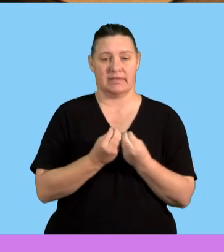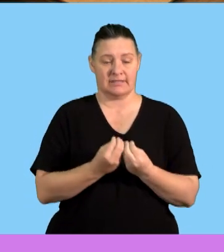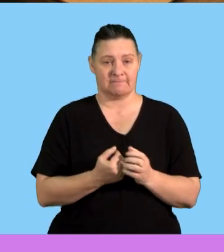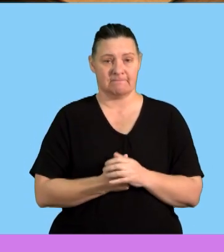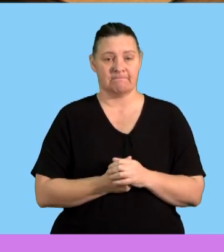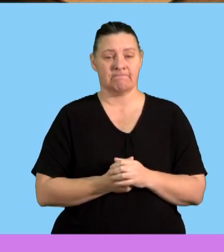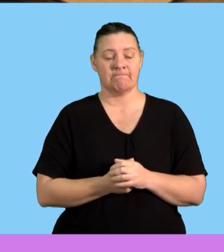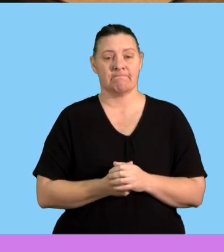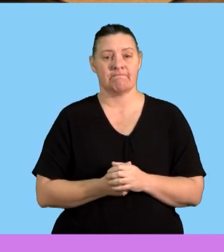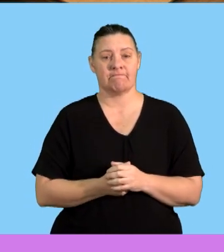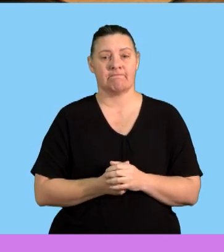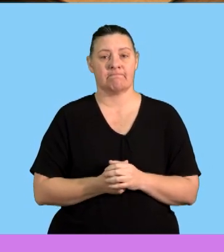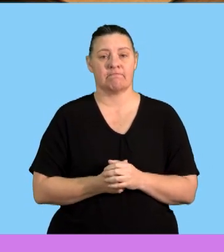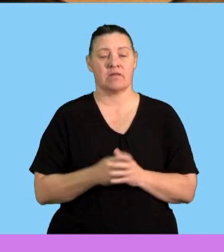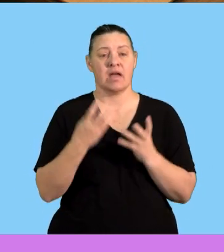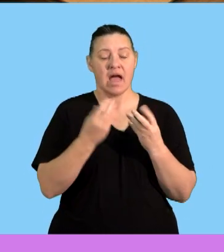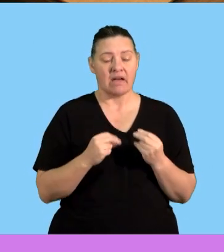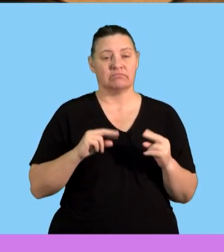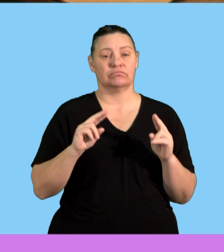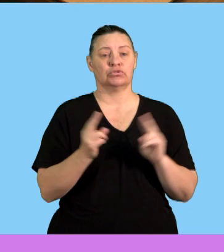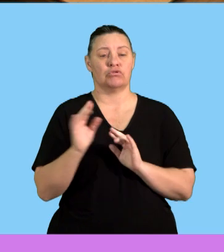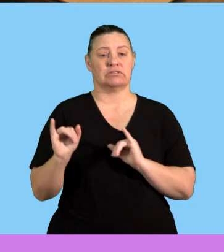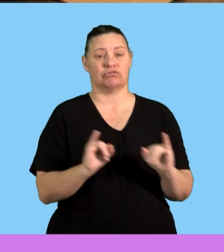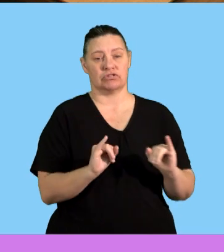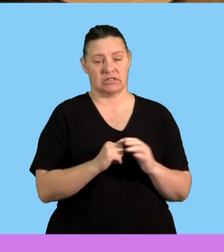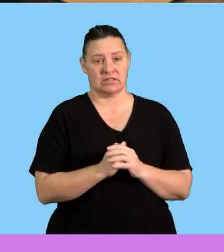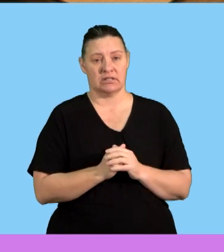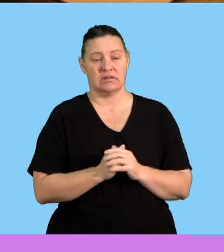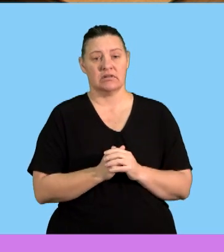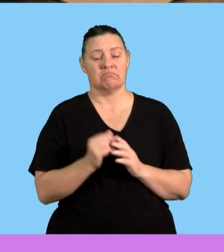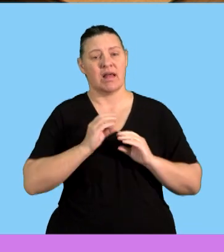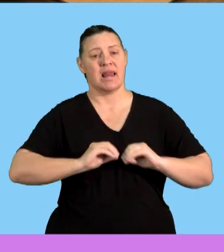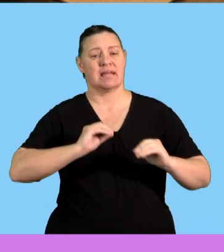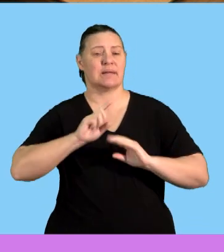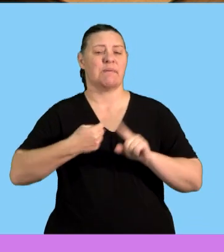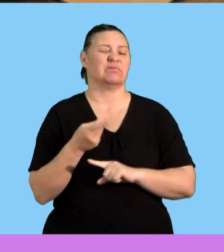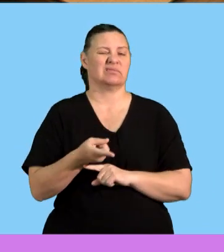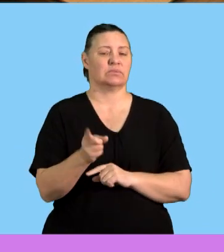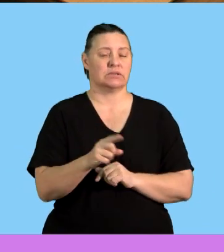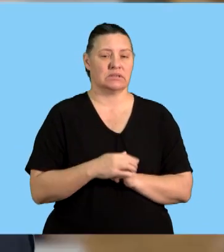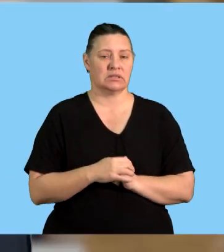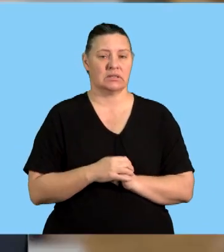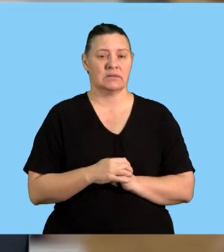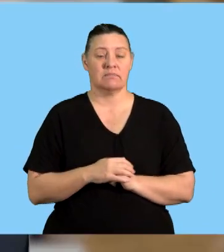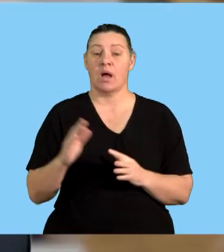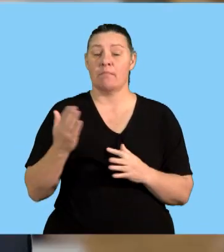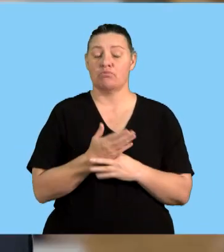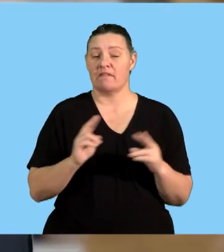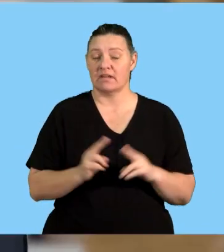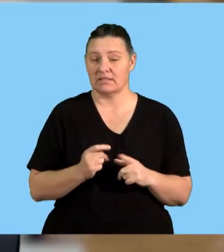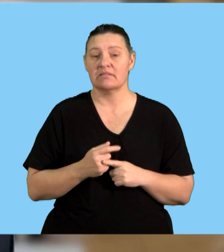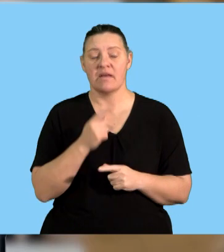something together. Okay, so here we have a brief introduction of what our lesson is going to be all about. Let us take a